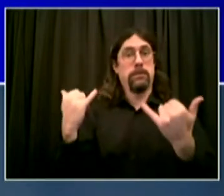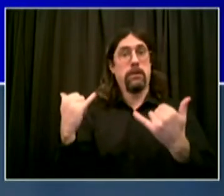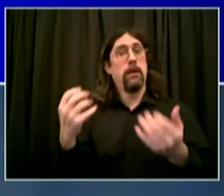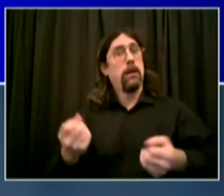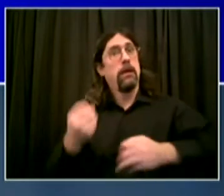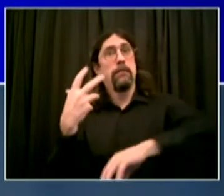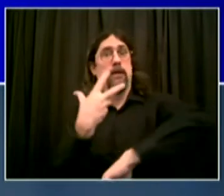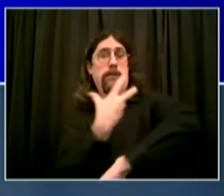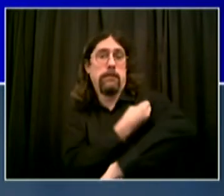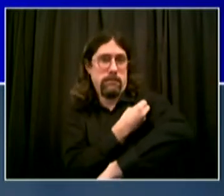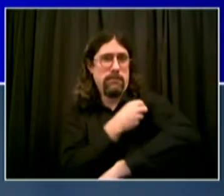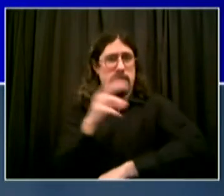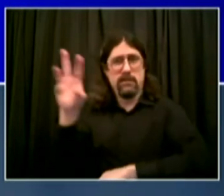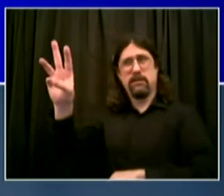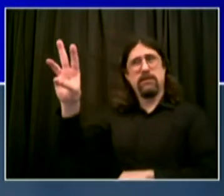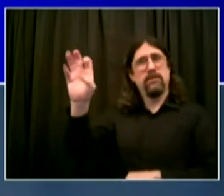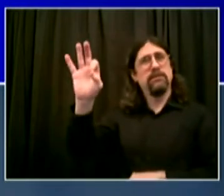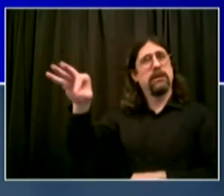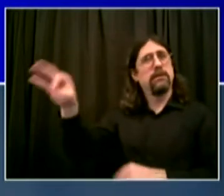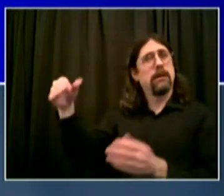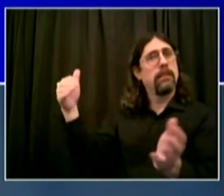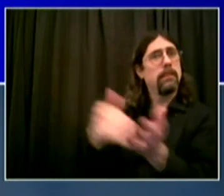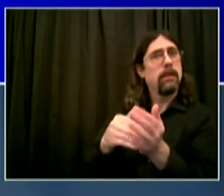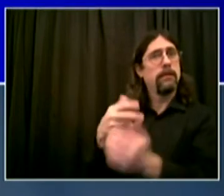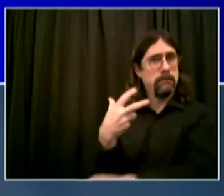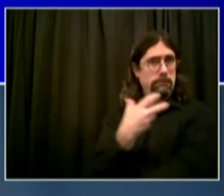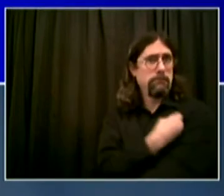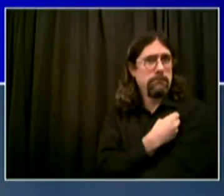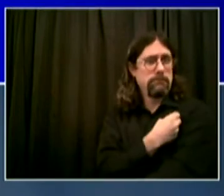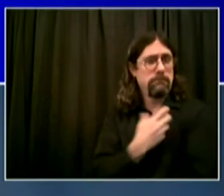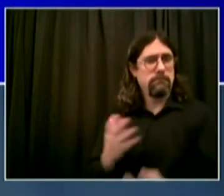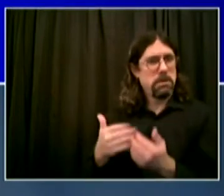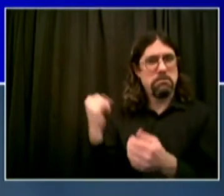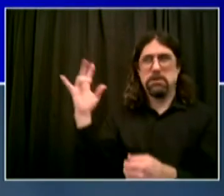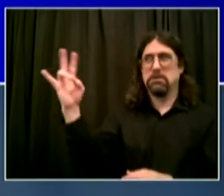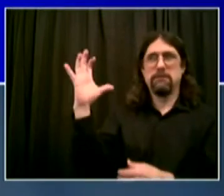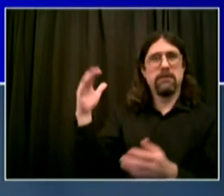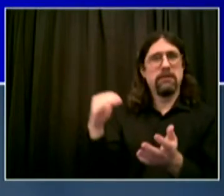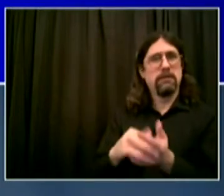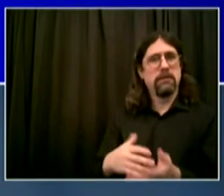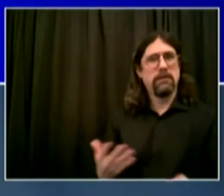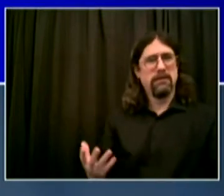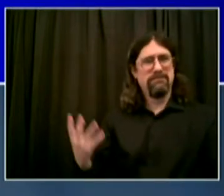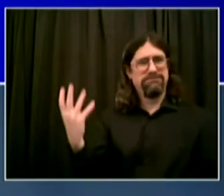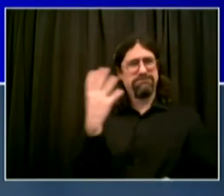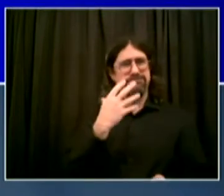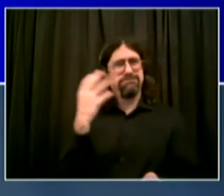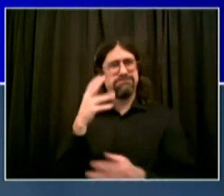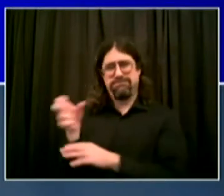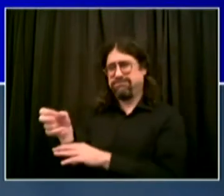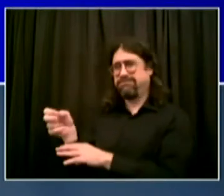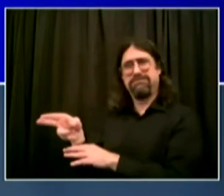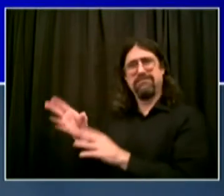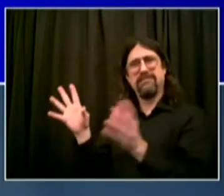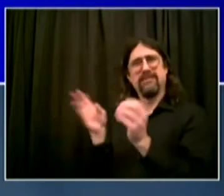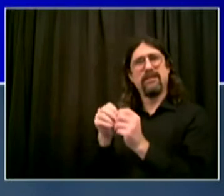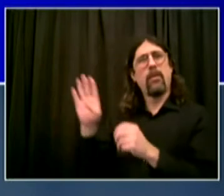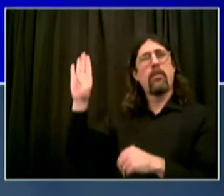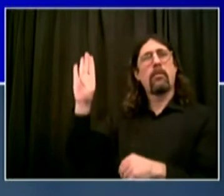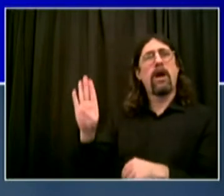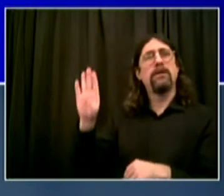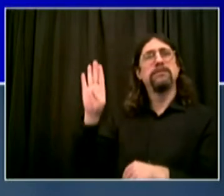699,524 New Yorkers have received vaccination, or doses, I should say. I always want to put it in doses terms. That's the exact accurate, because some of